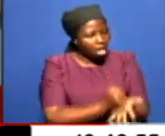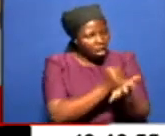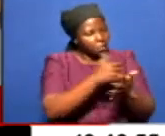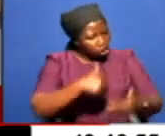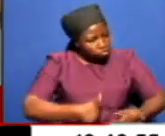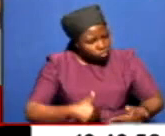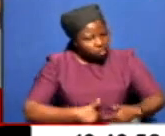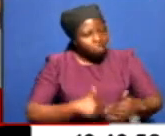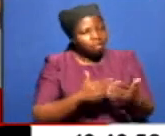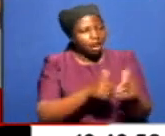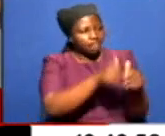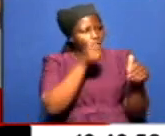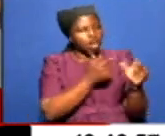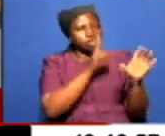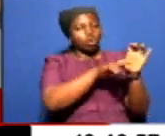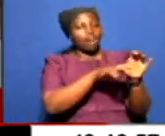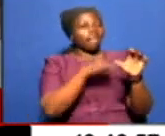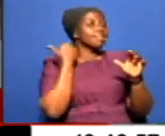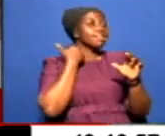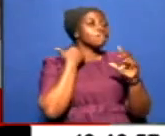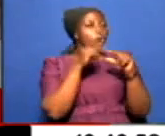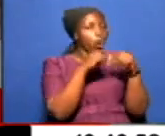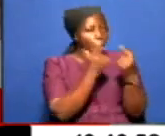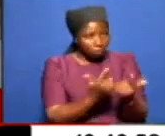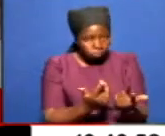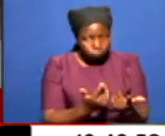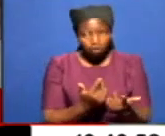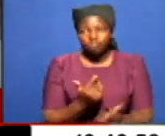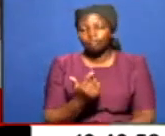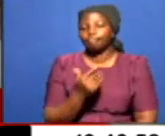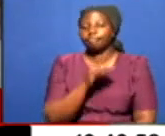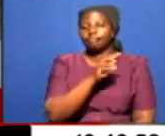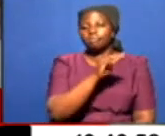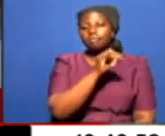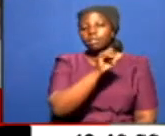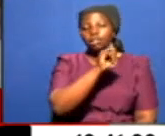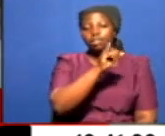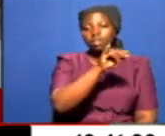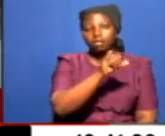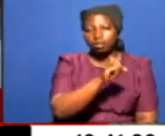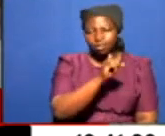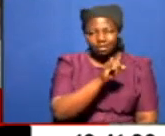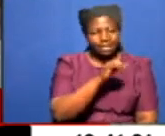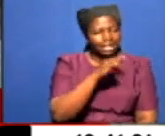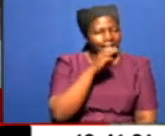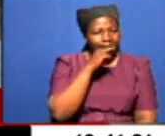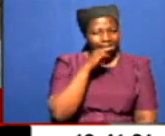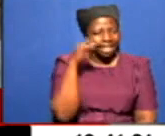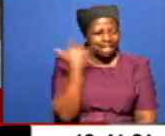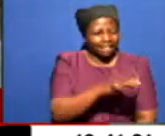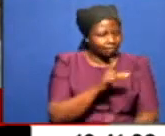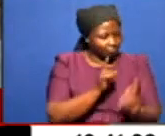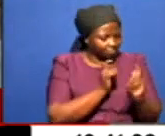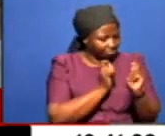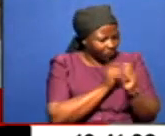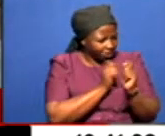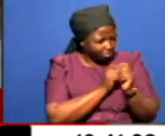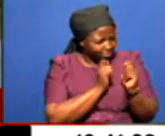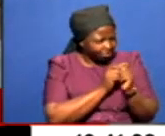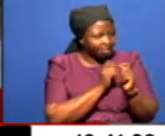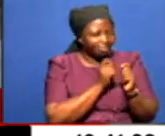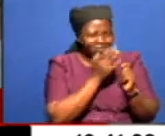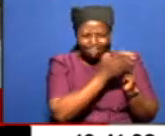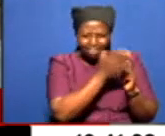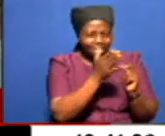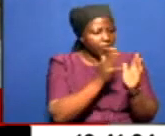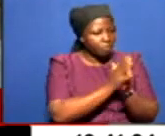radicalization. Yeah. Masisi, grief, pain, regrets characterize victims and families of people who